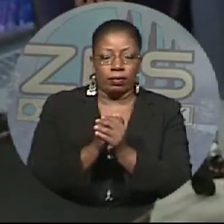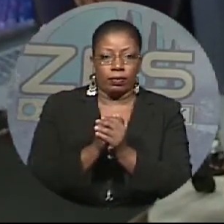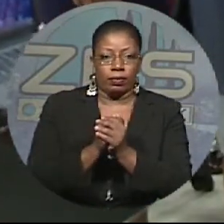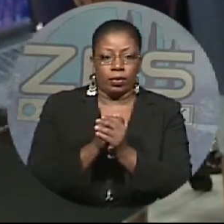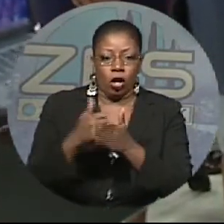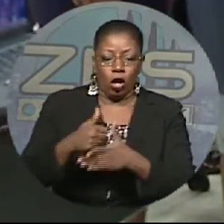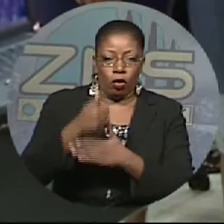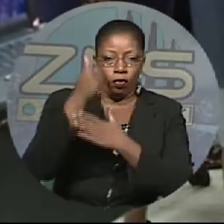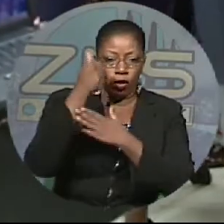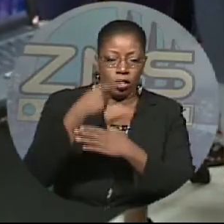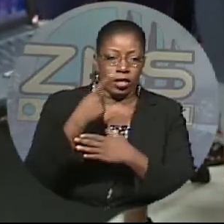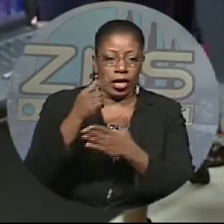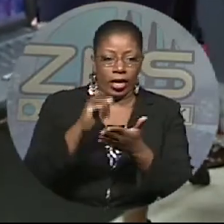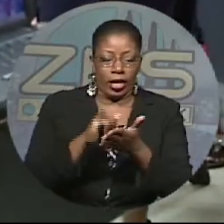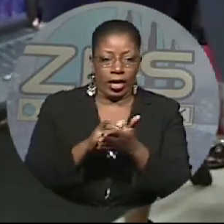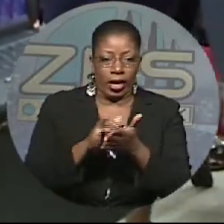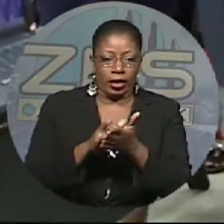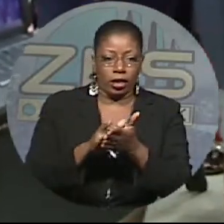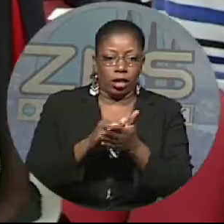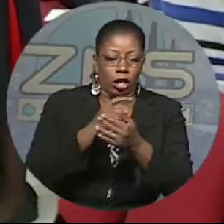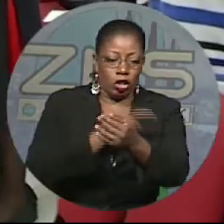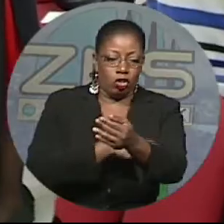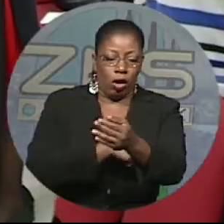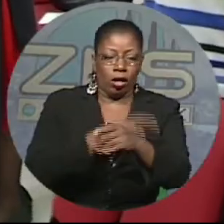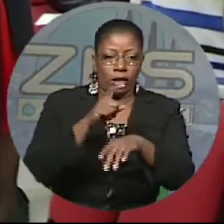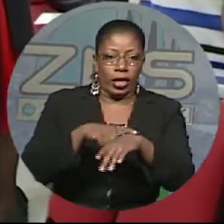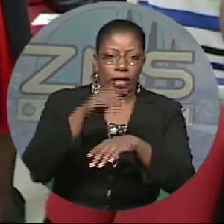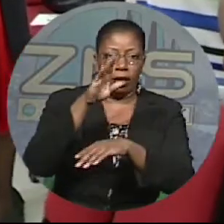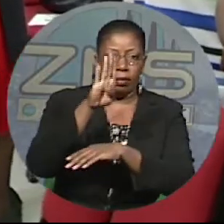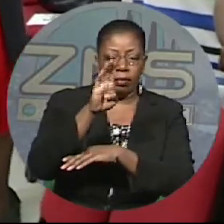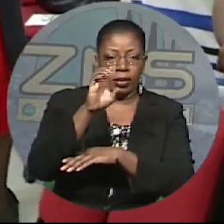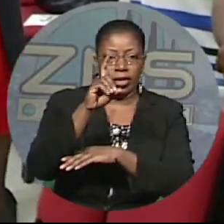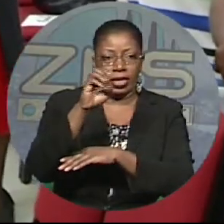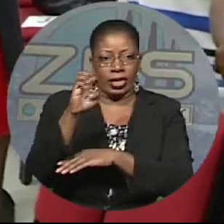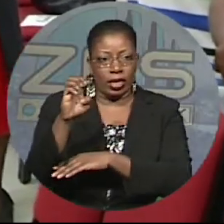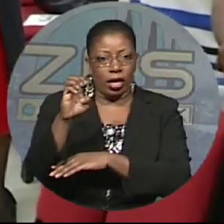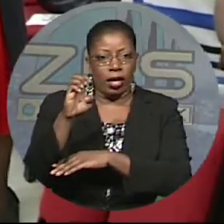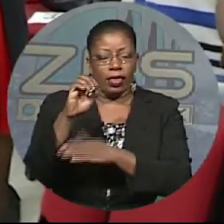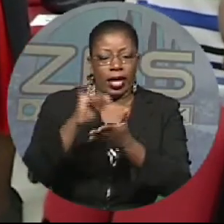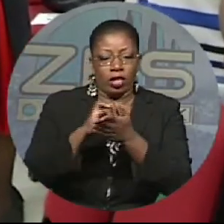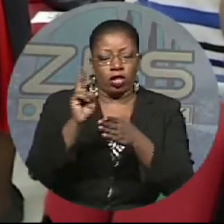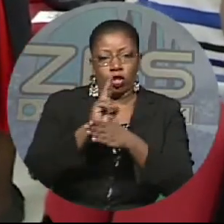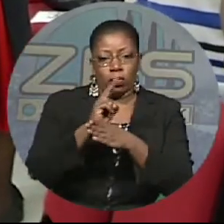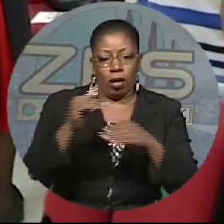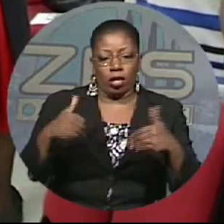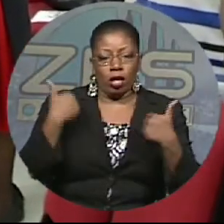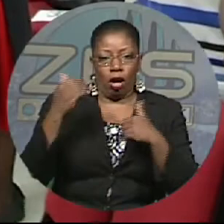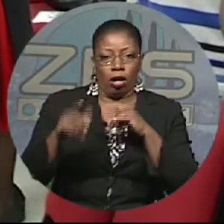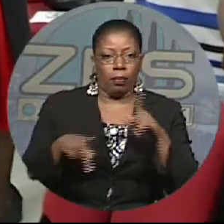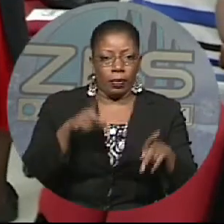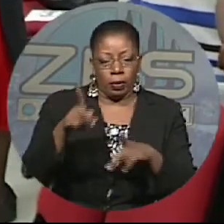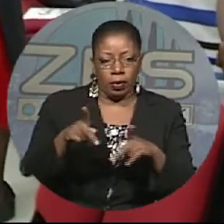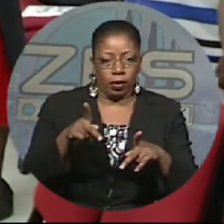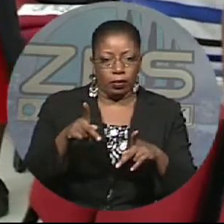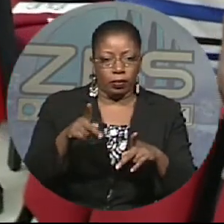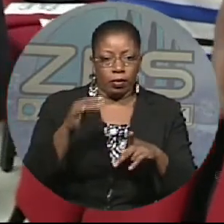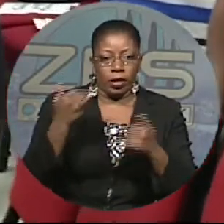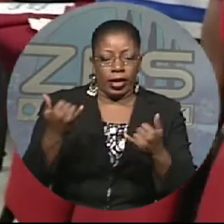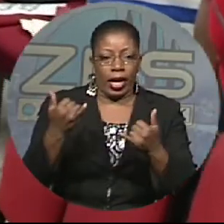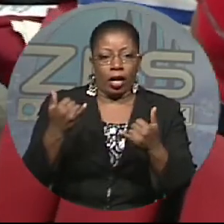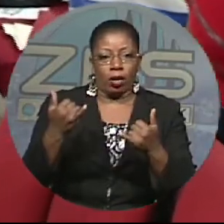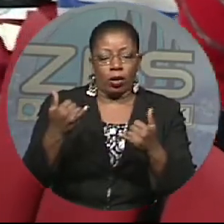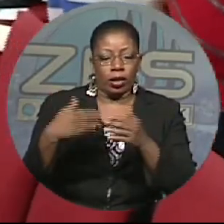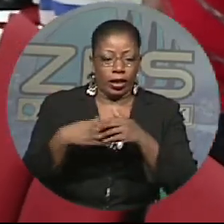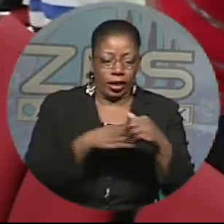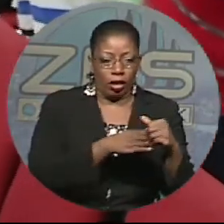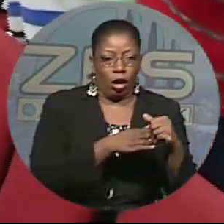Now, officials were referring to the drug BD, which is commonly used among young people. Meantime, executive director of Teen